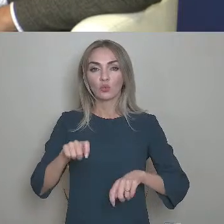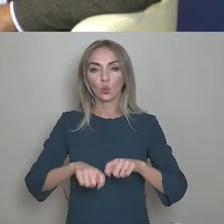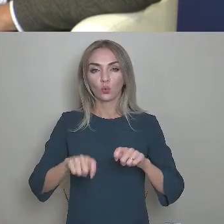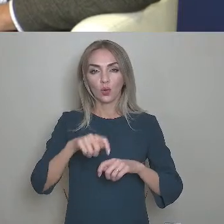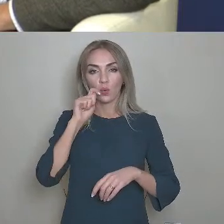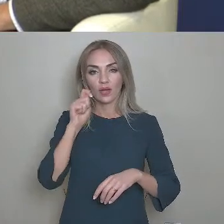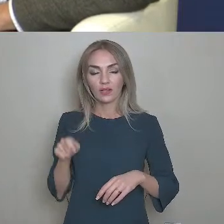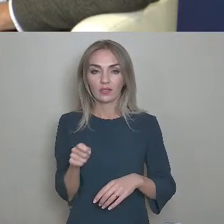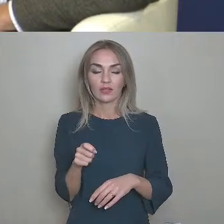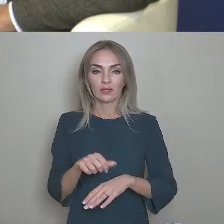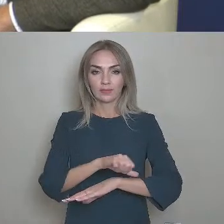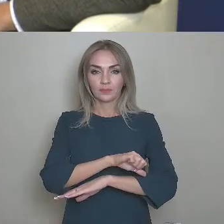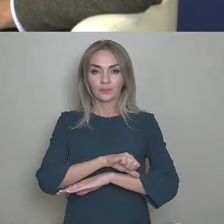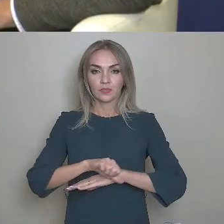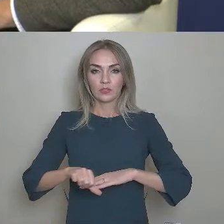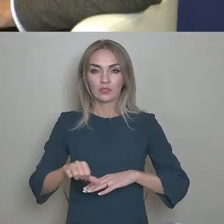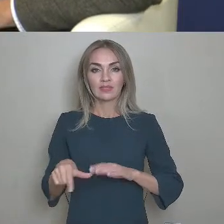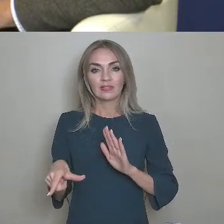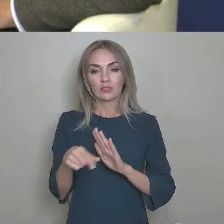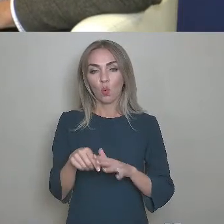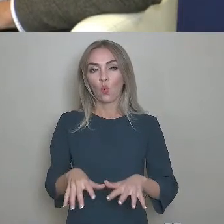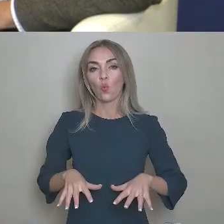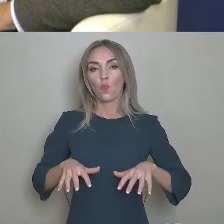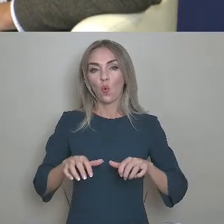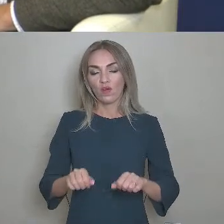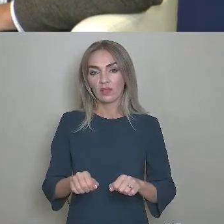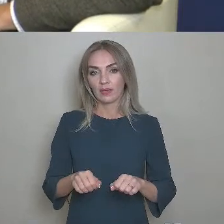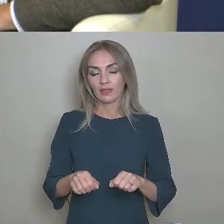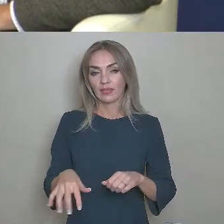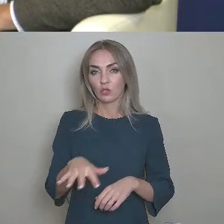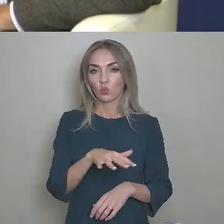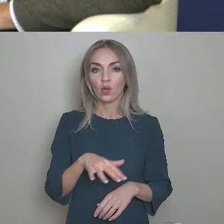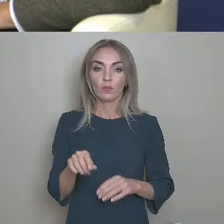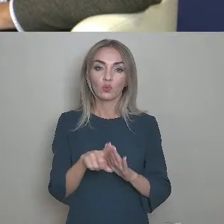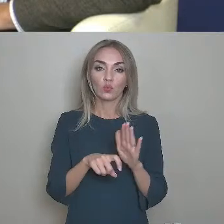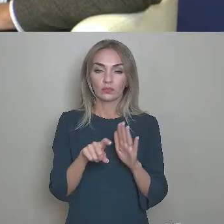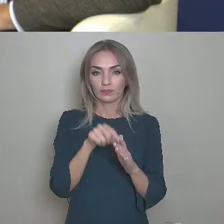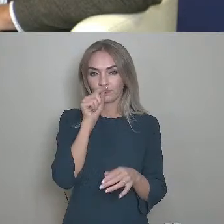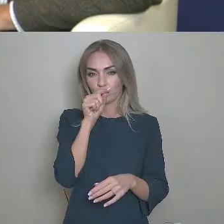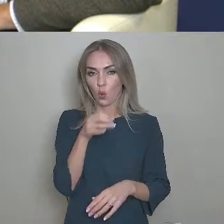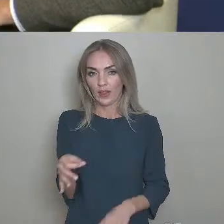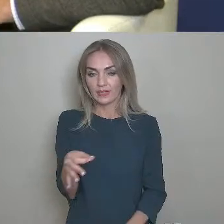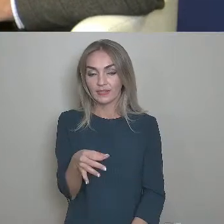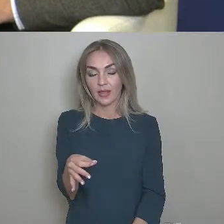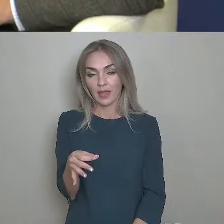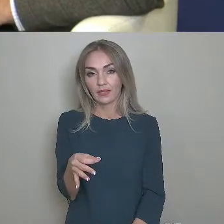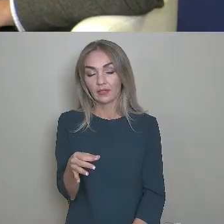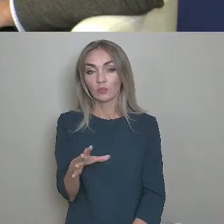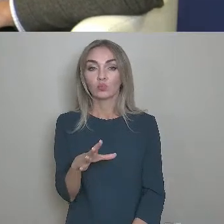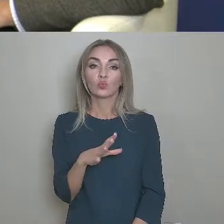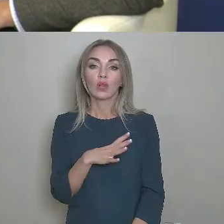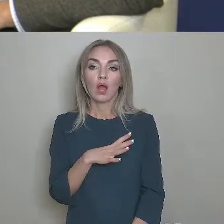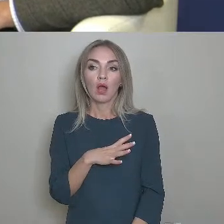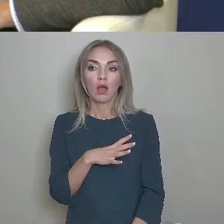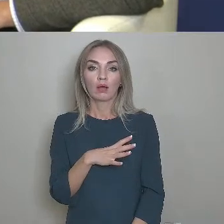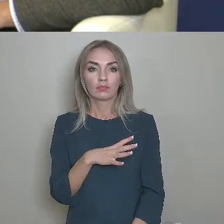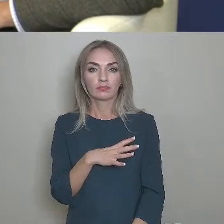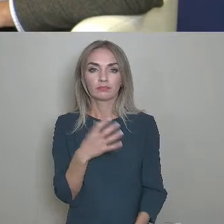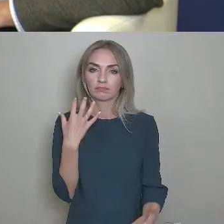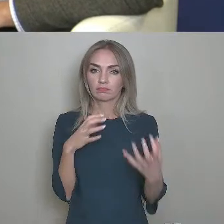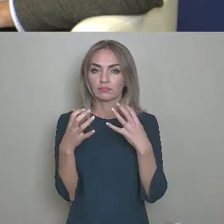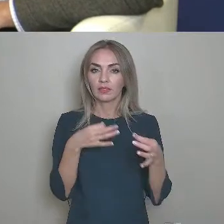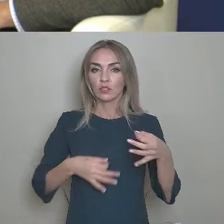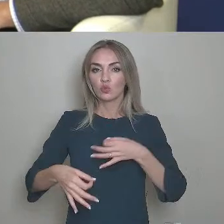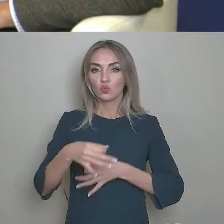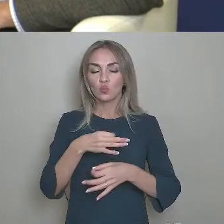levels. And this area, which is under control of the Ukrainian government along the border with the